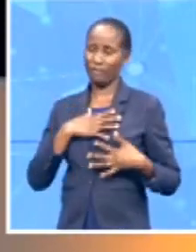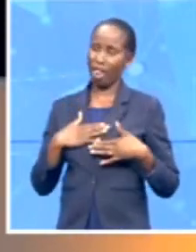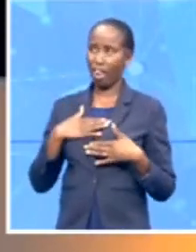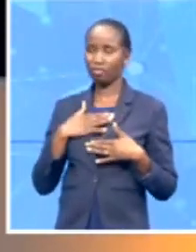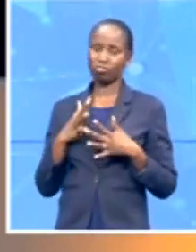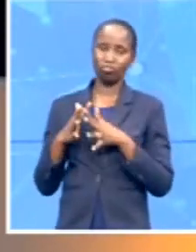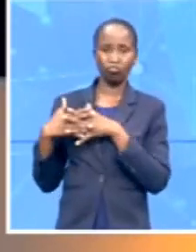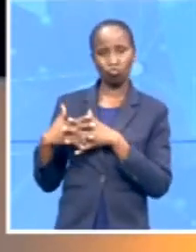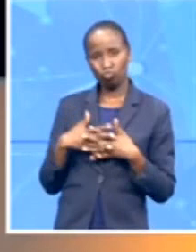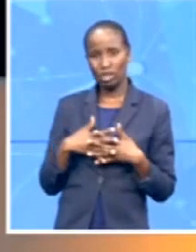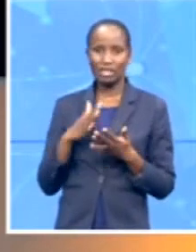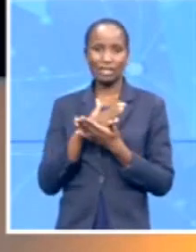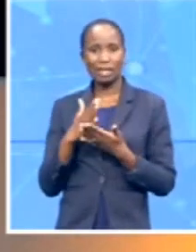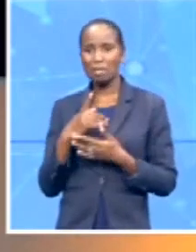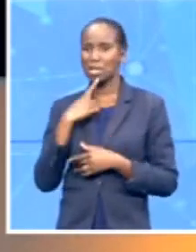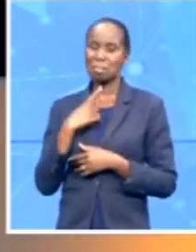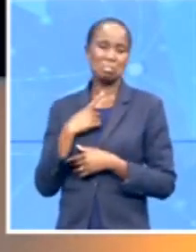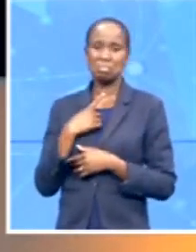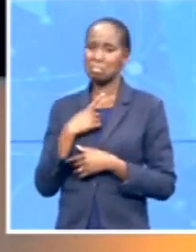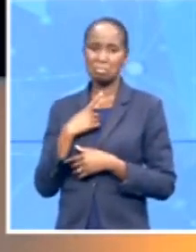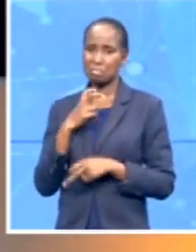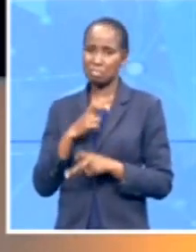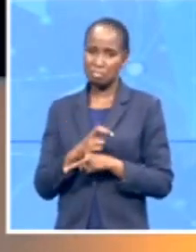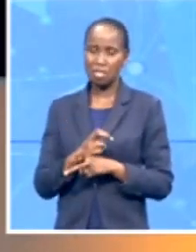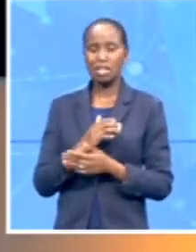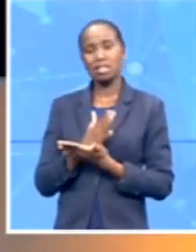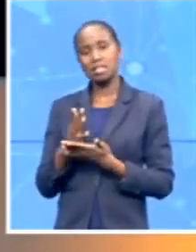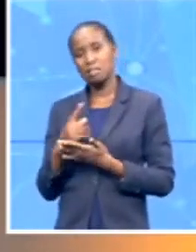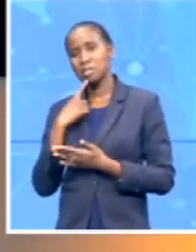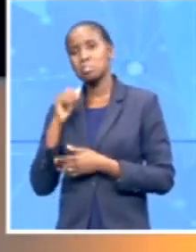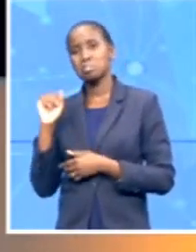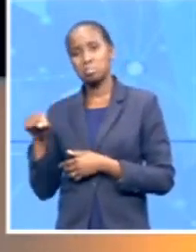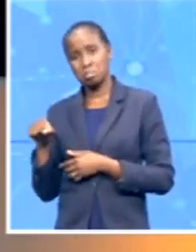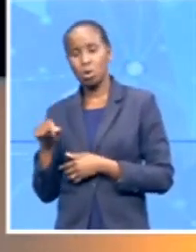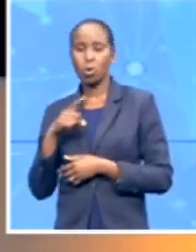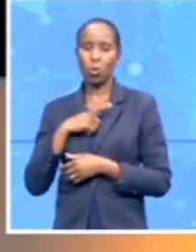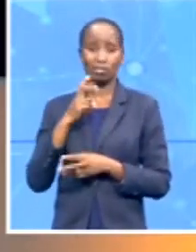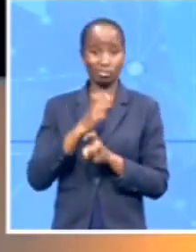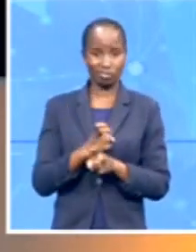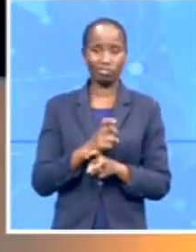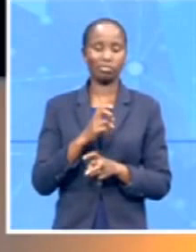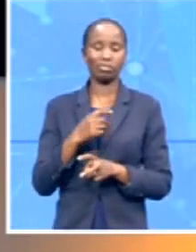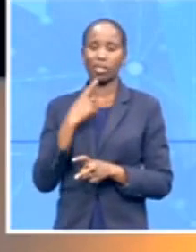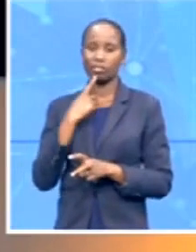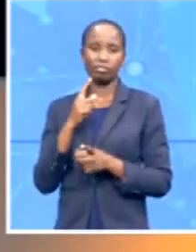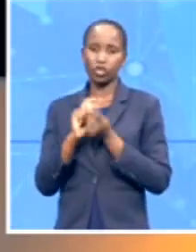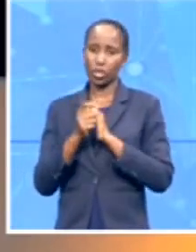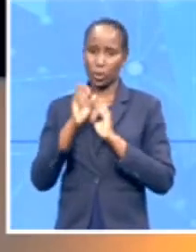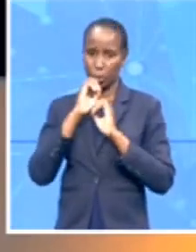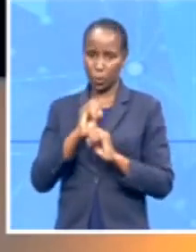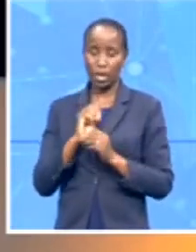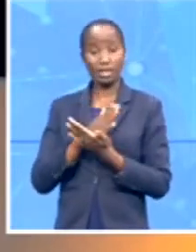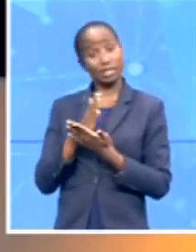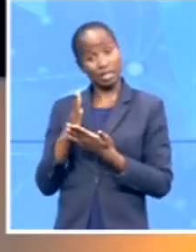because they don't think things will change. Others say they cast their ballots with the hope that their preferred party